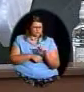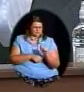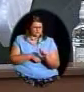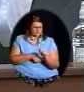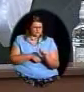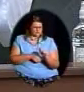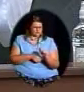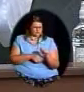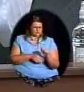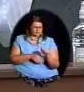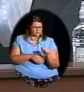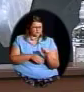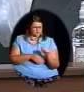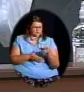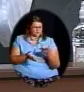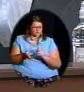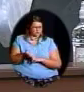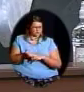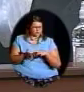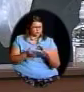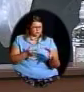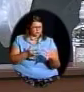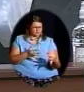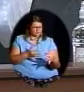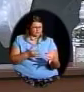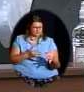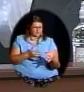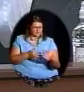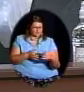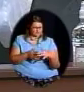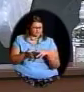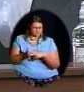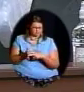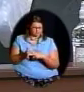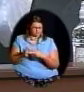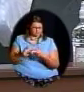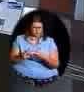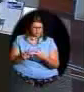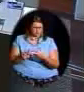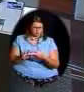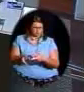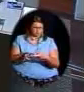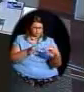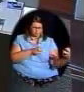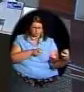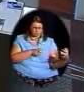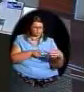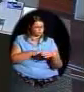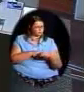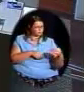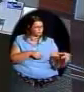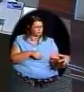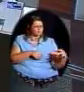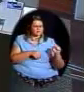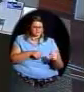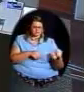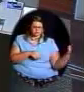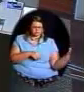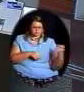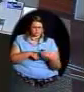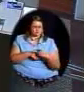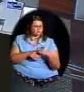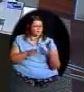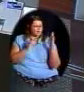be pulled back for future study and answer questions. Yes, we're going to bring that back, hopefully at